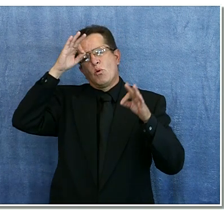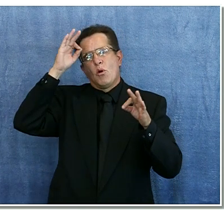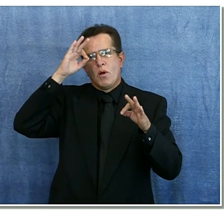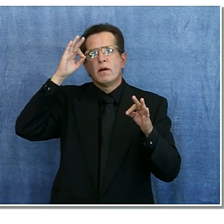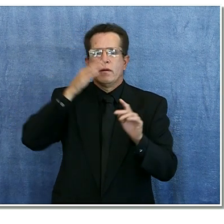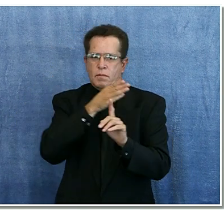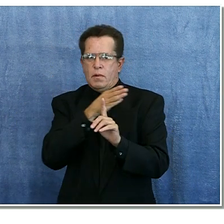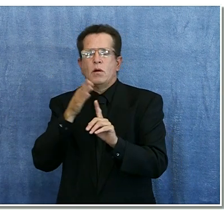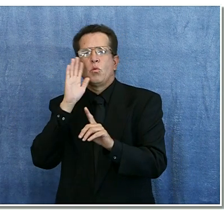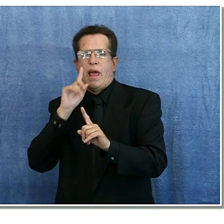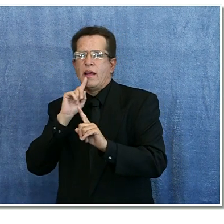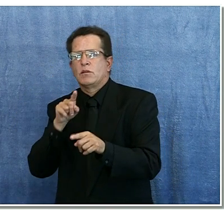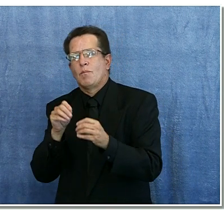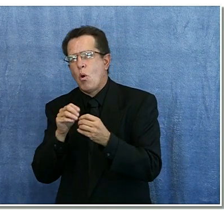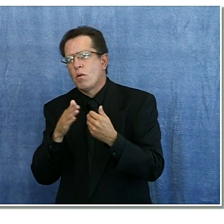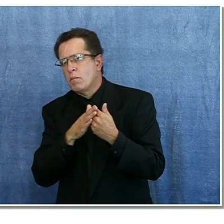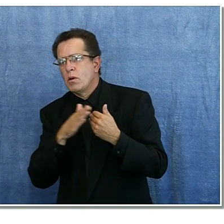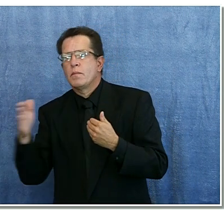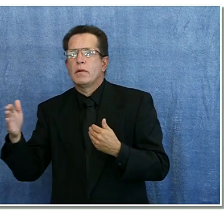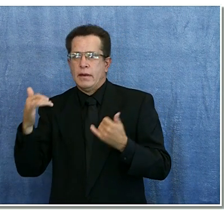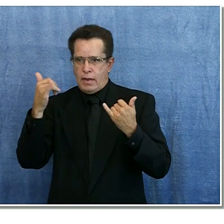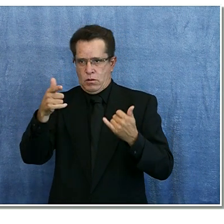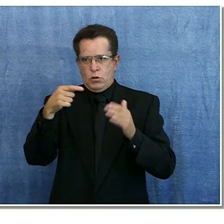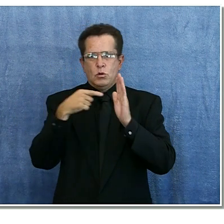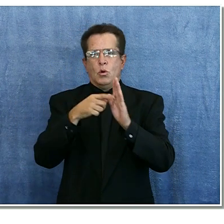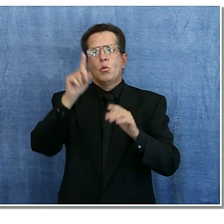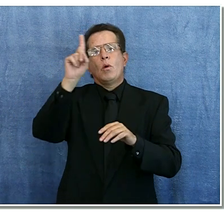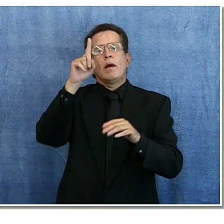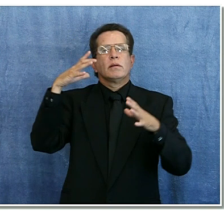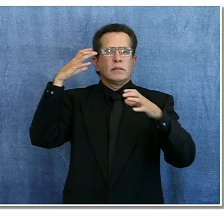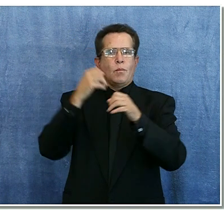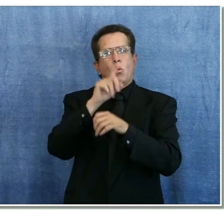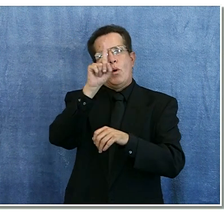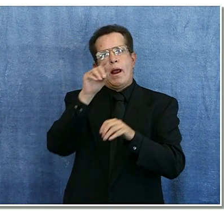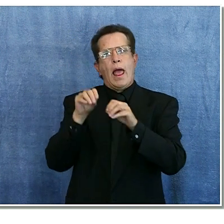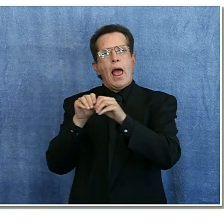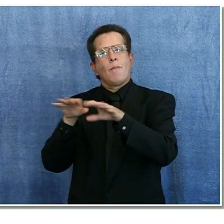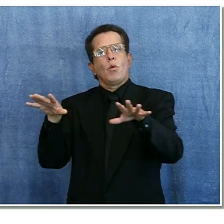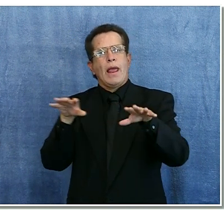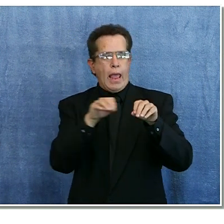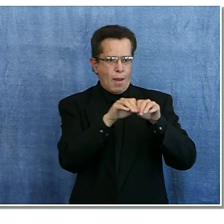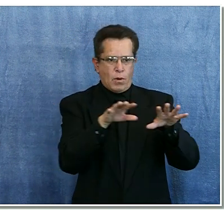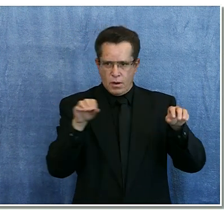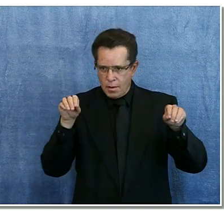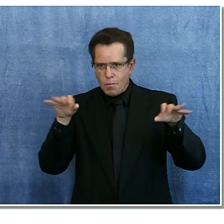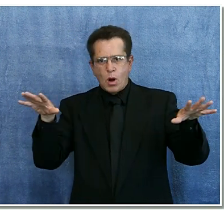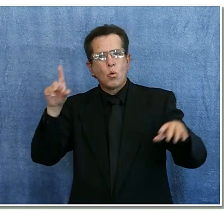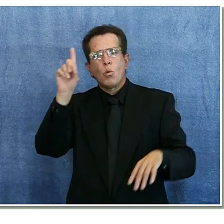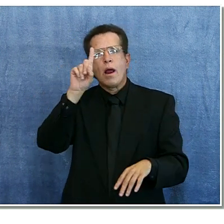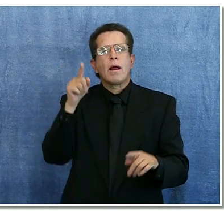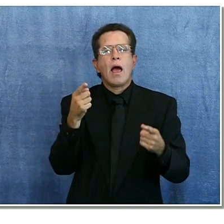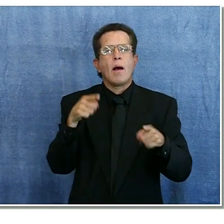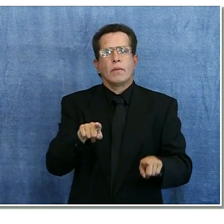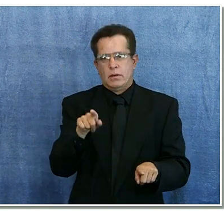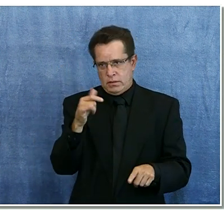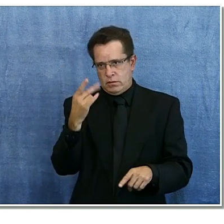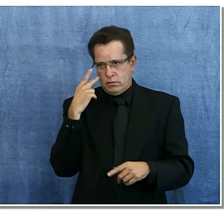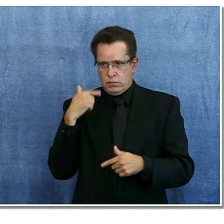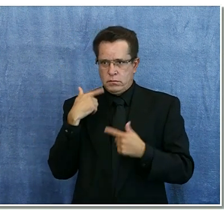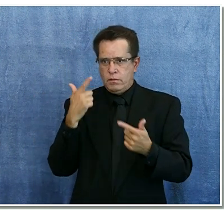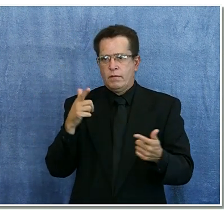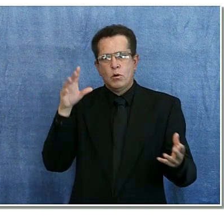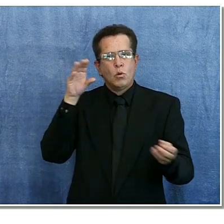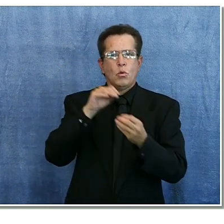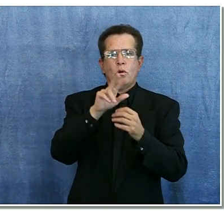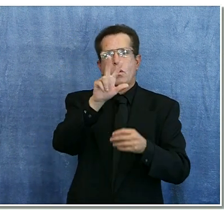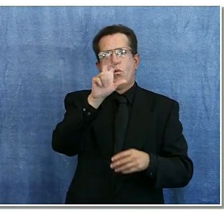summary of all outbreaks. This slide shows that since the beginning of the pandemic, we have had 305